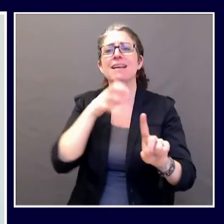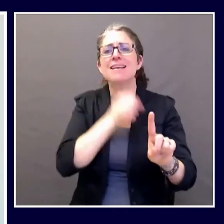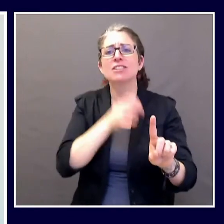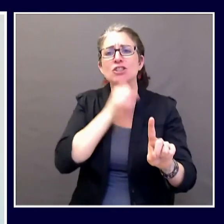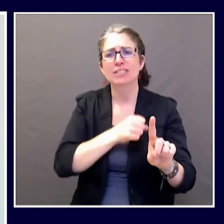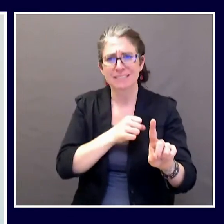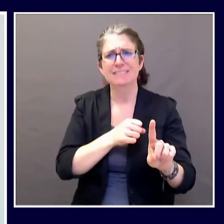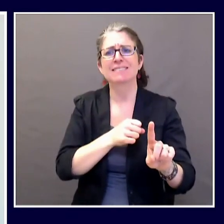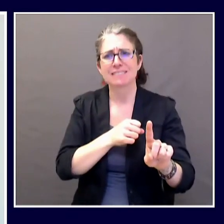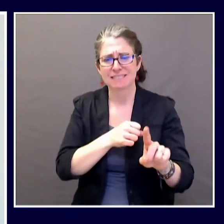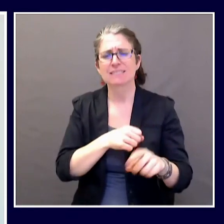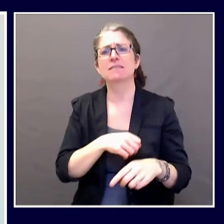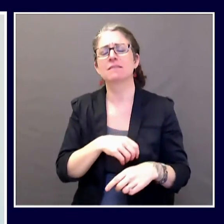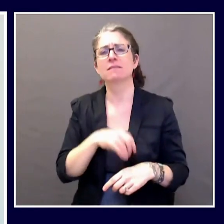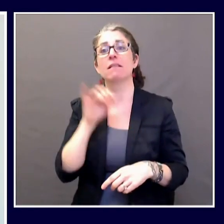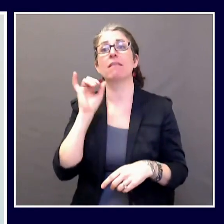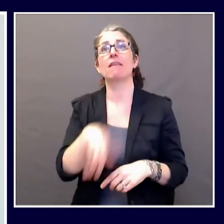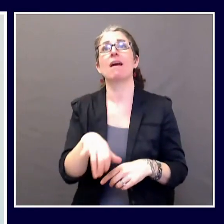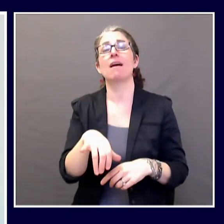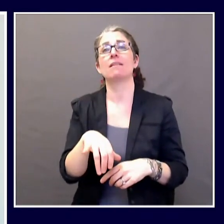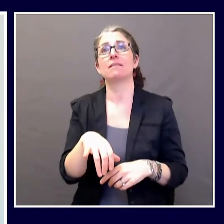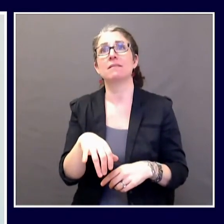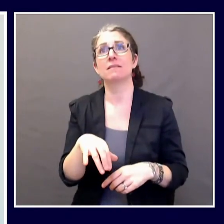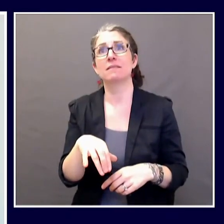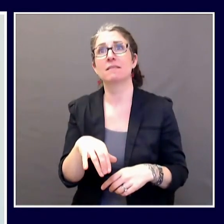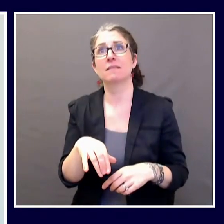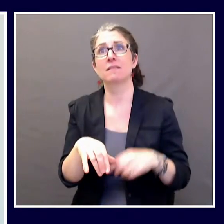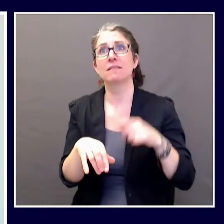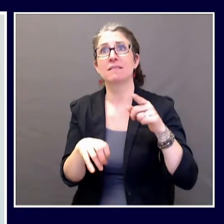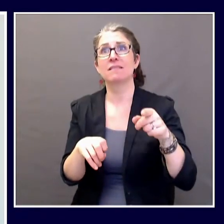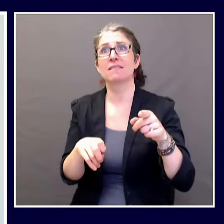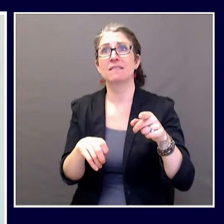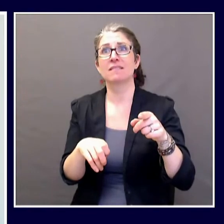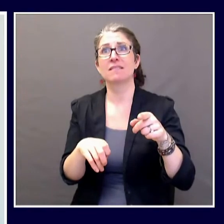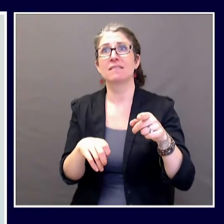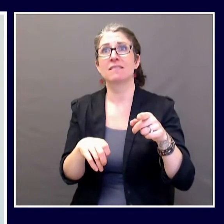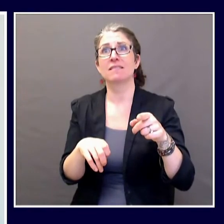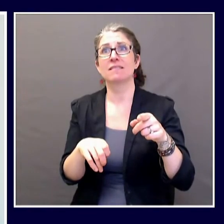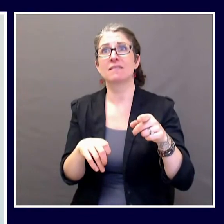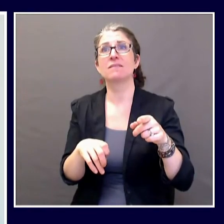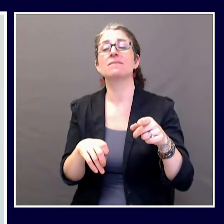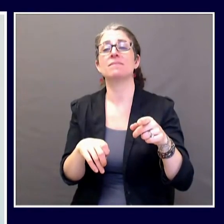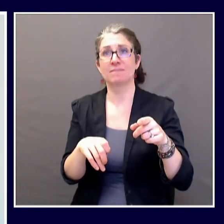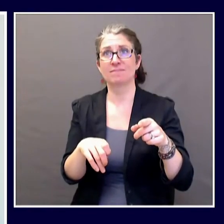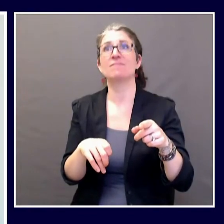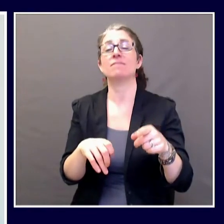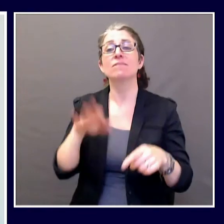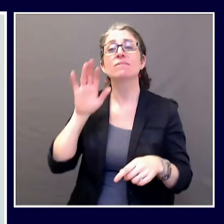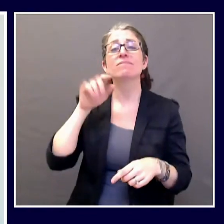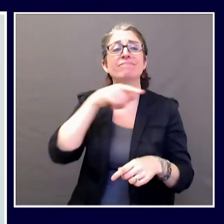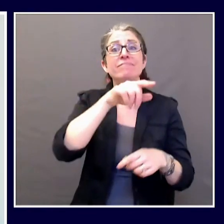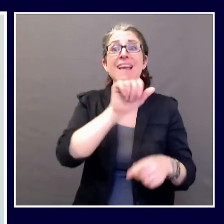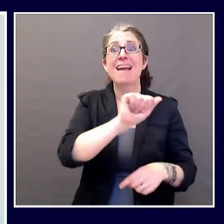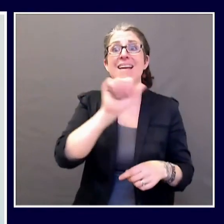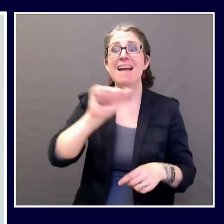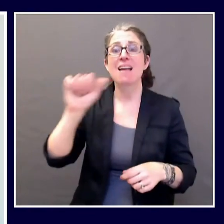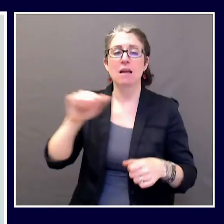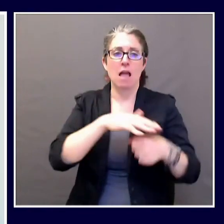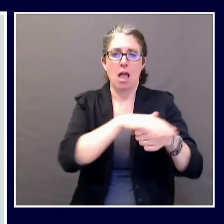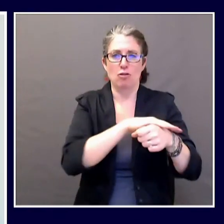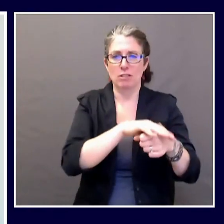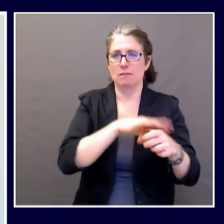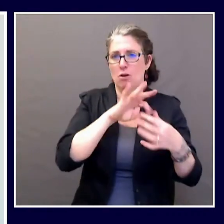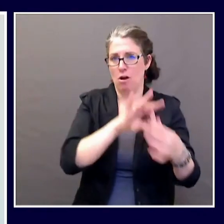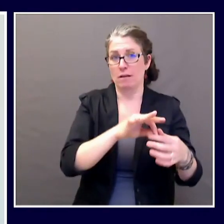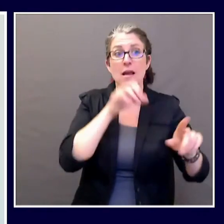homebound seniors who otherwise would struggle to get a vaccine. So that is a project that we've undertaken already. We are